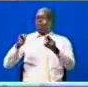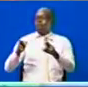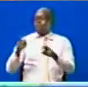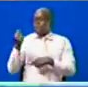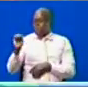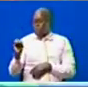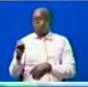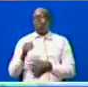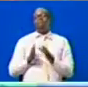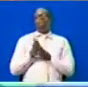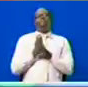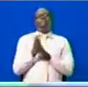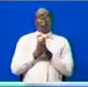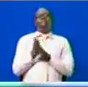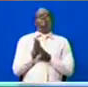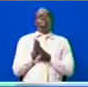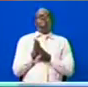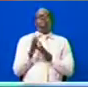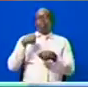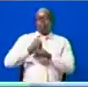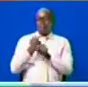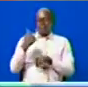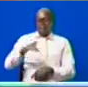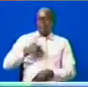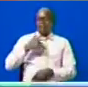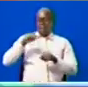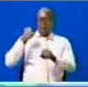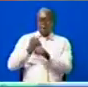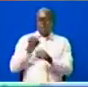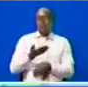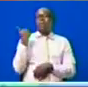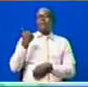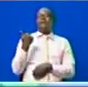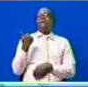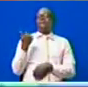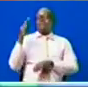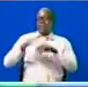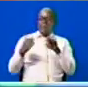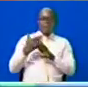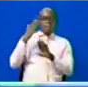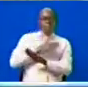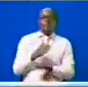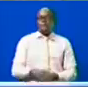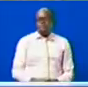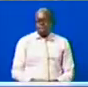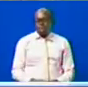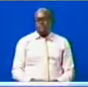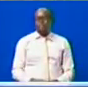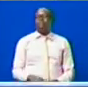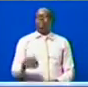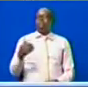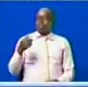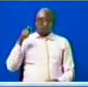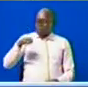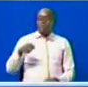it really motivates me and makes me feel that I can do much better things than what I've done today. We were actually struggling to